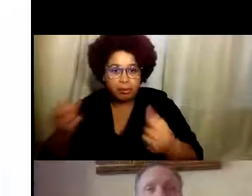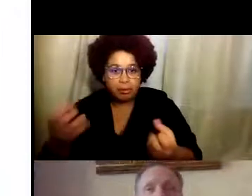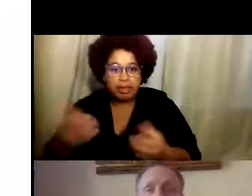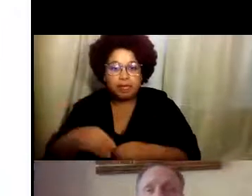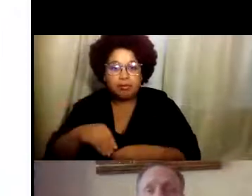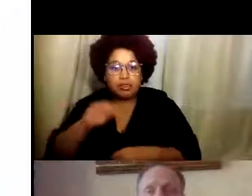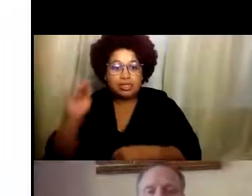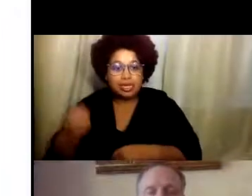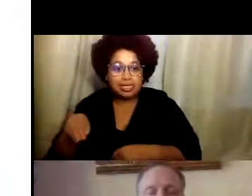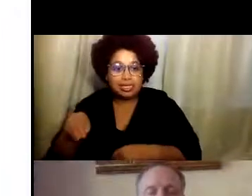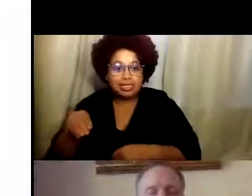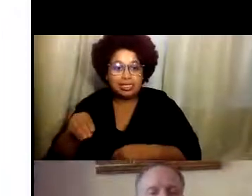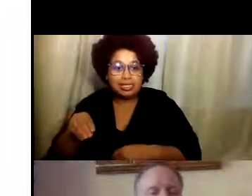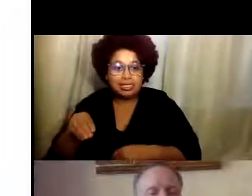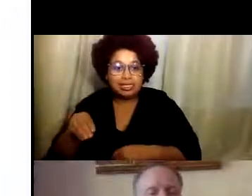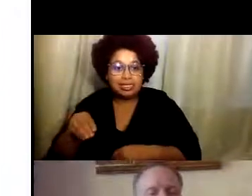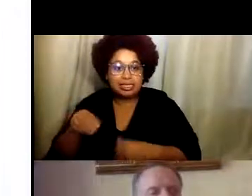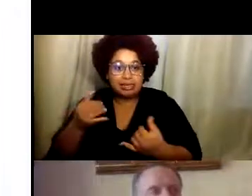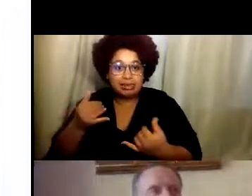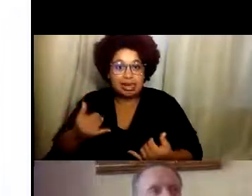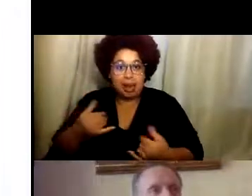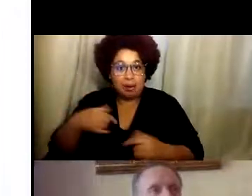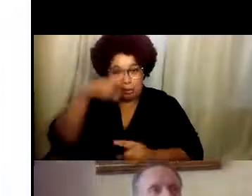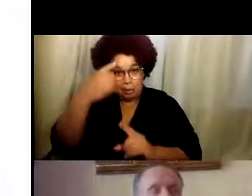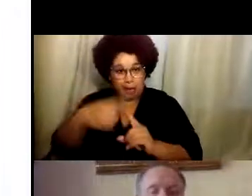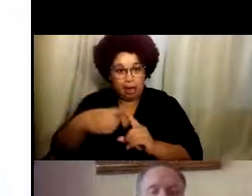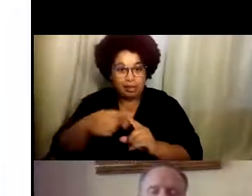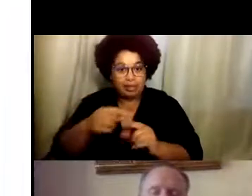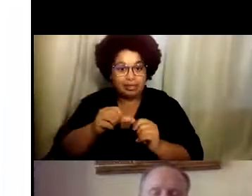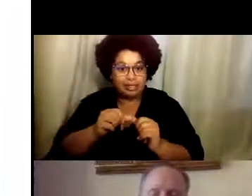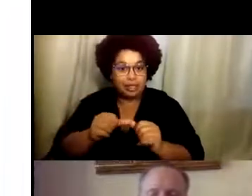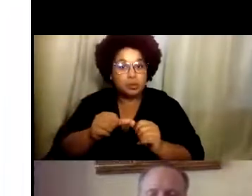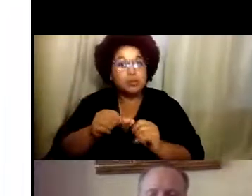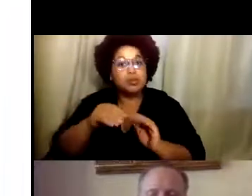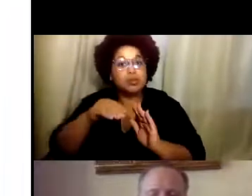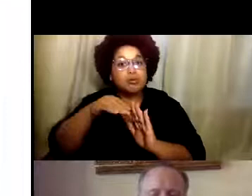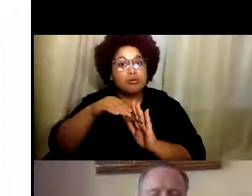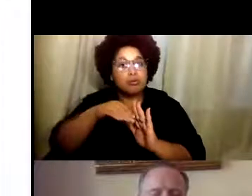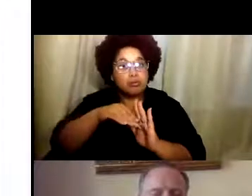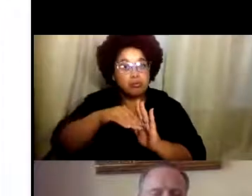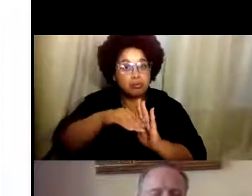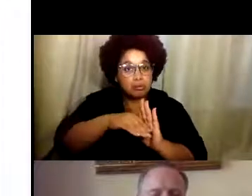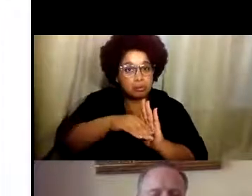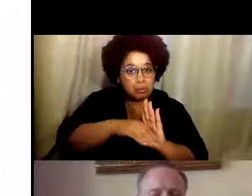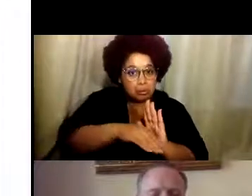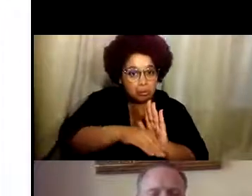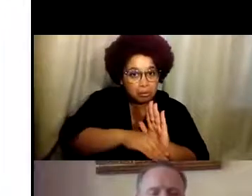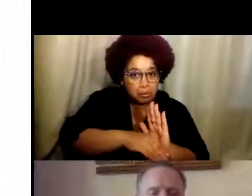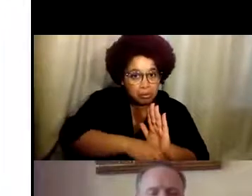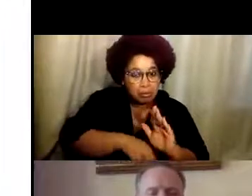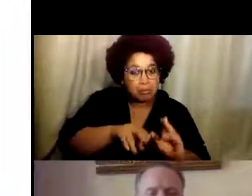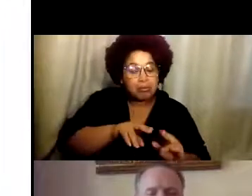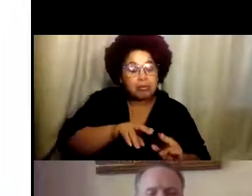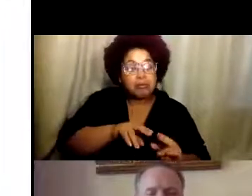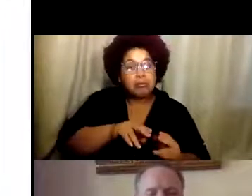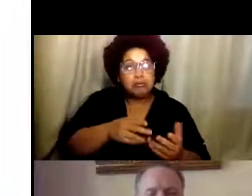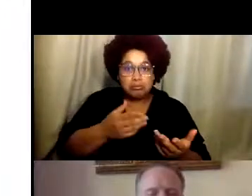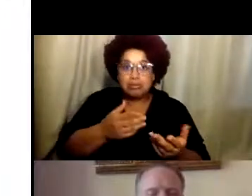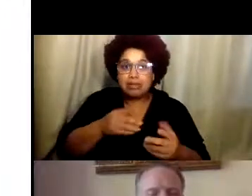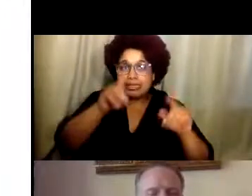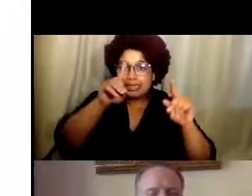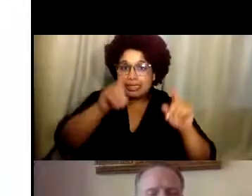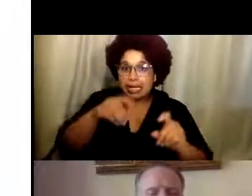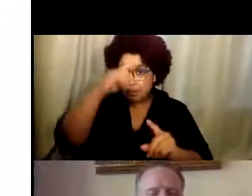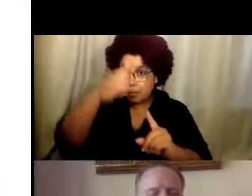of tests that are now positive continue to decline, which is a great sign. That's test positivity.